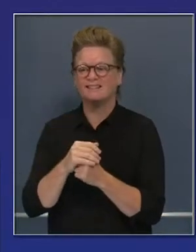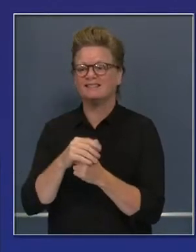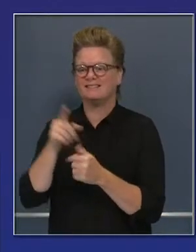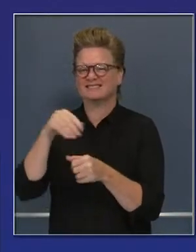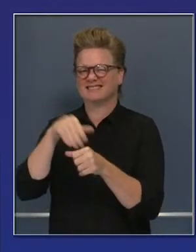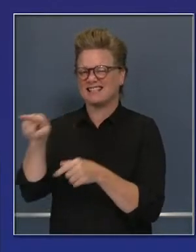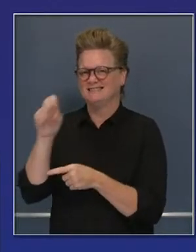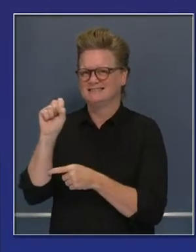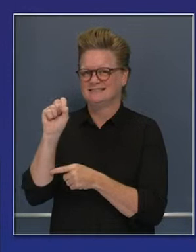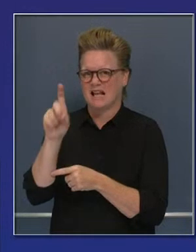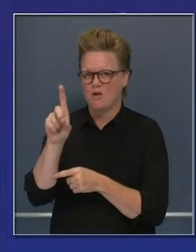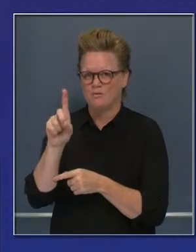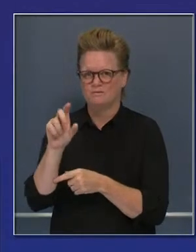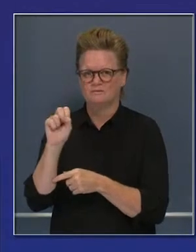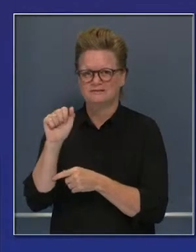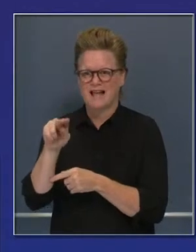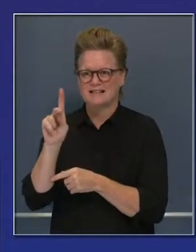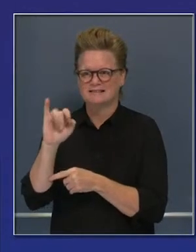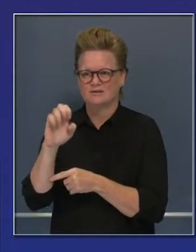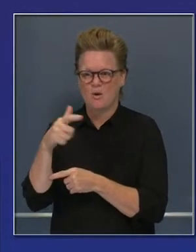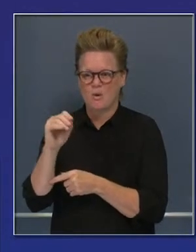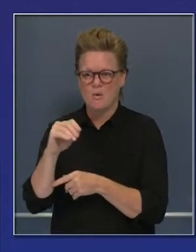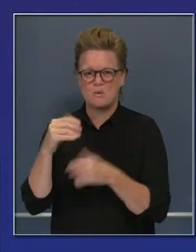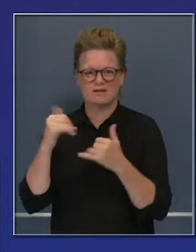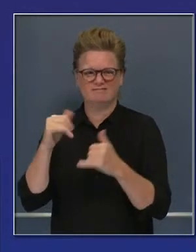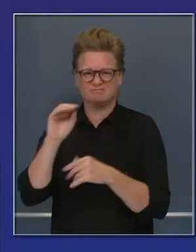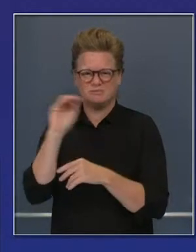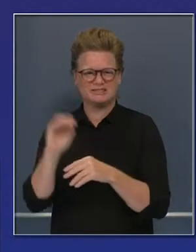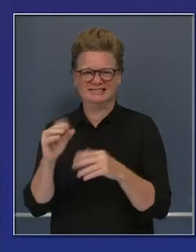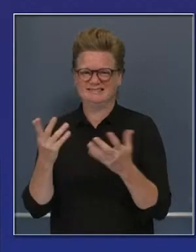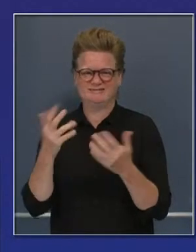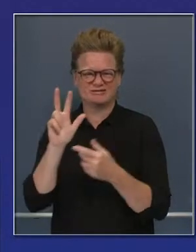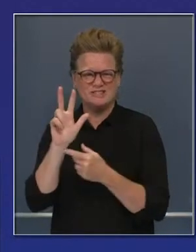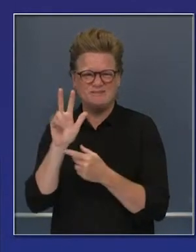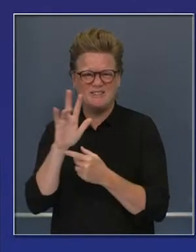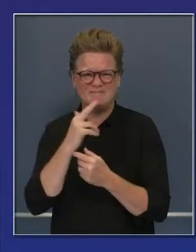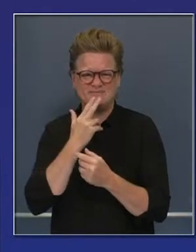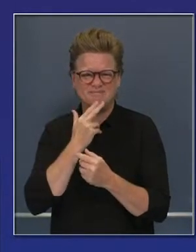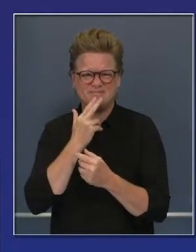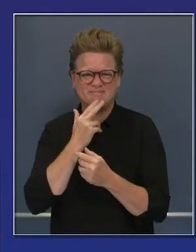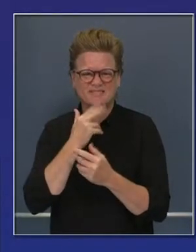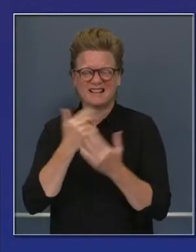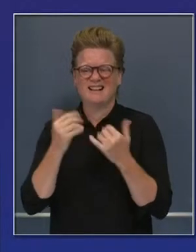3% contained, some 17,000 acres impacted so